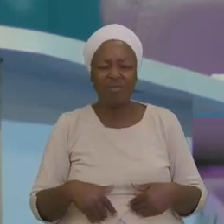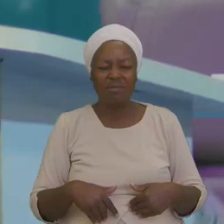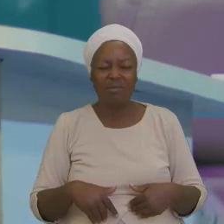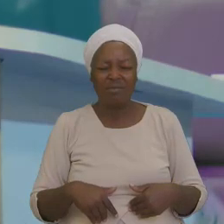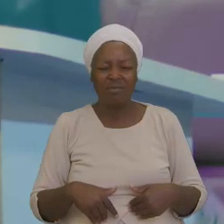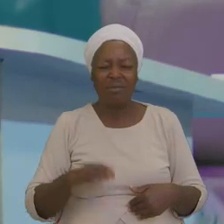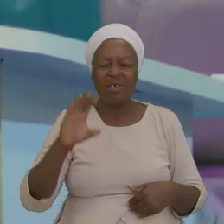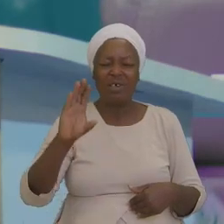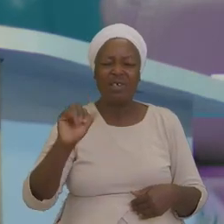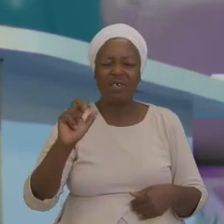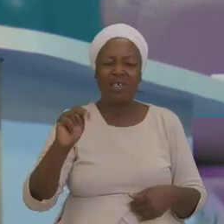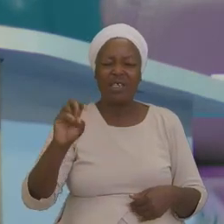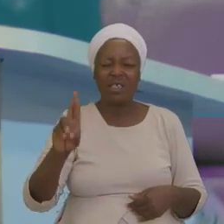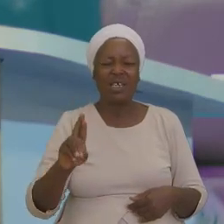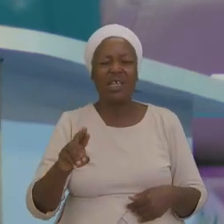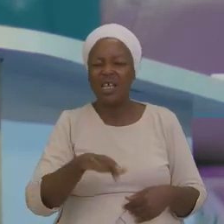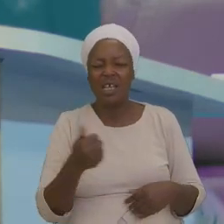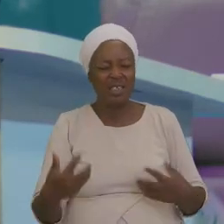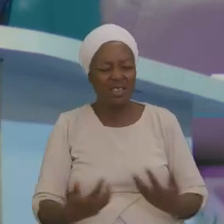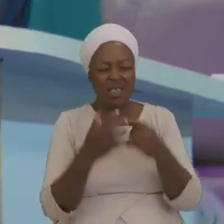Cancer, any challenge in the body?